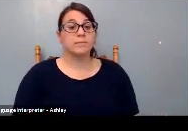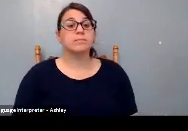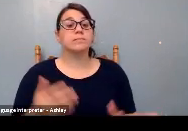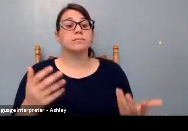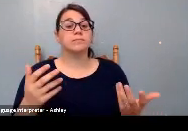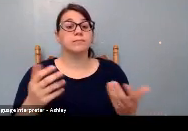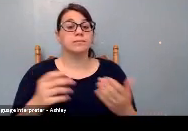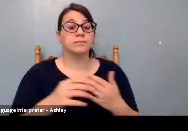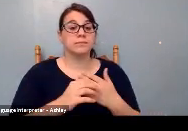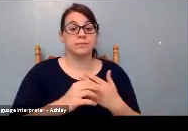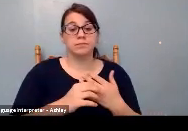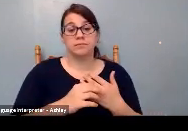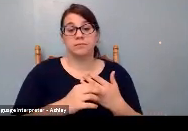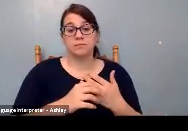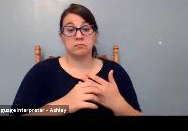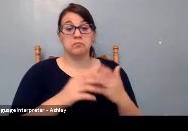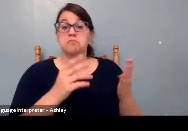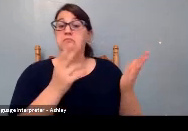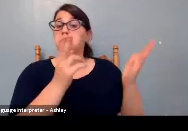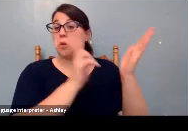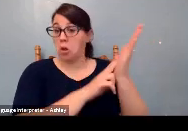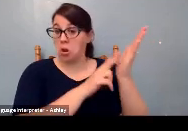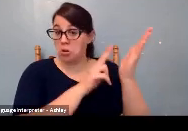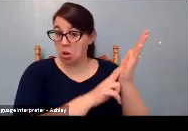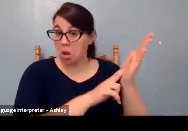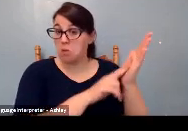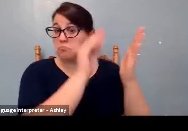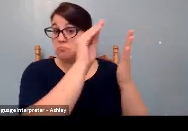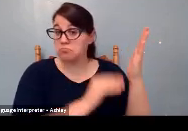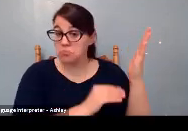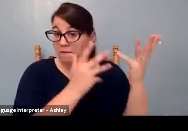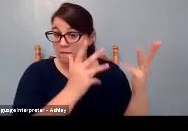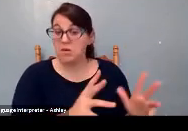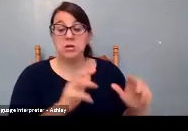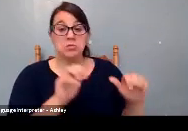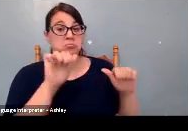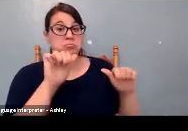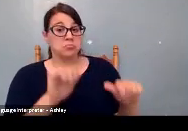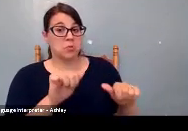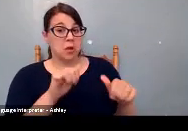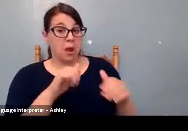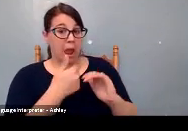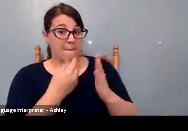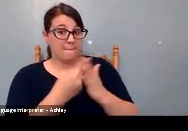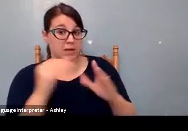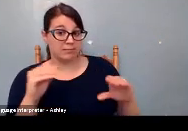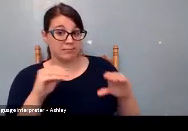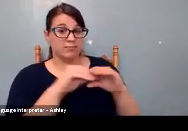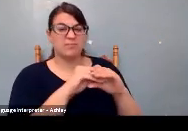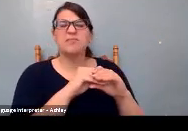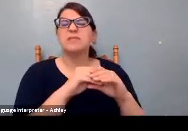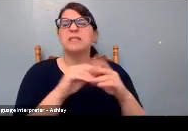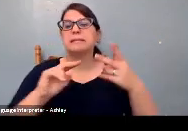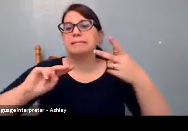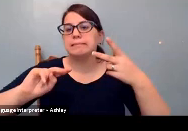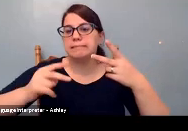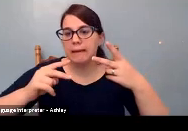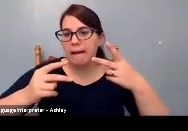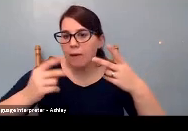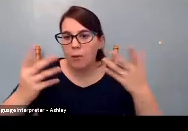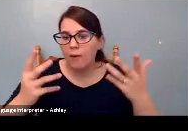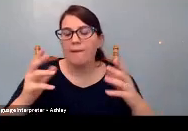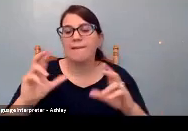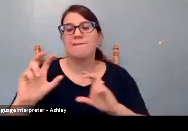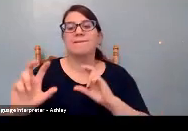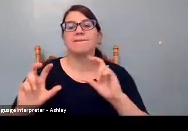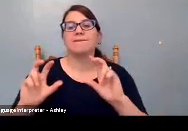determining eligibility, how to fund the account, the next question is choosing the investment options.